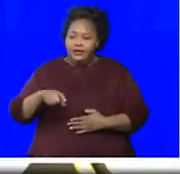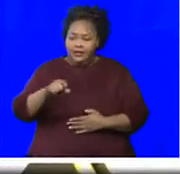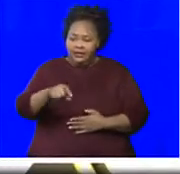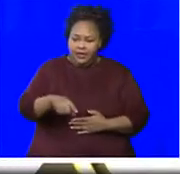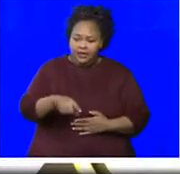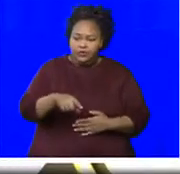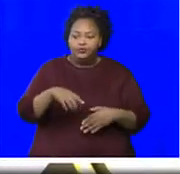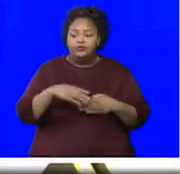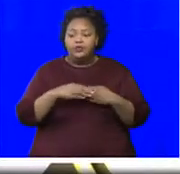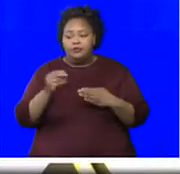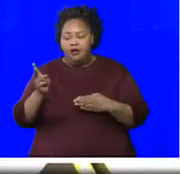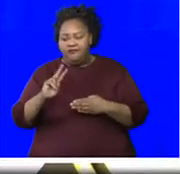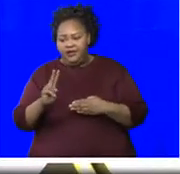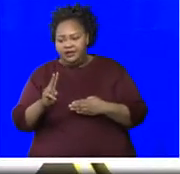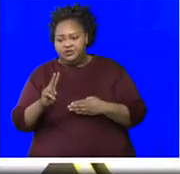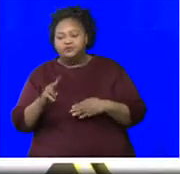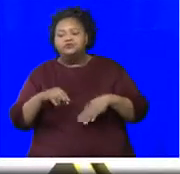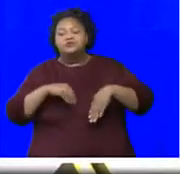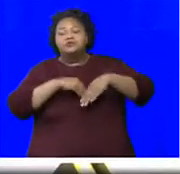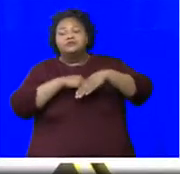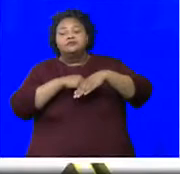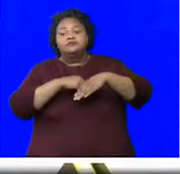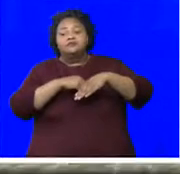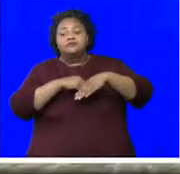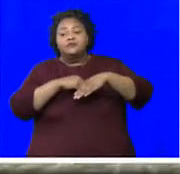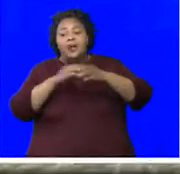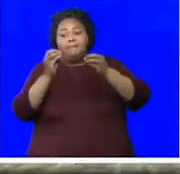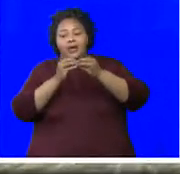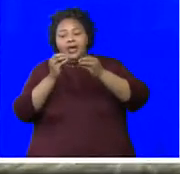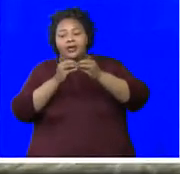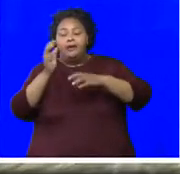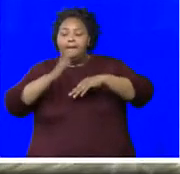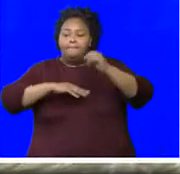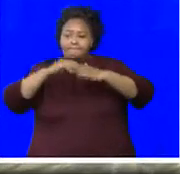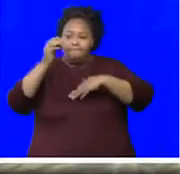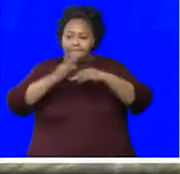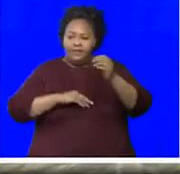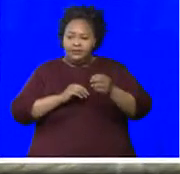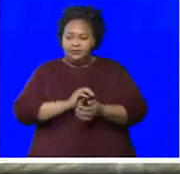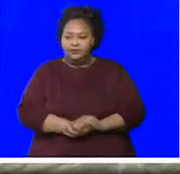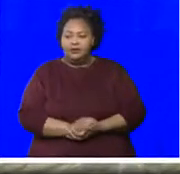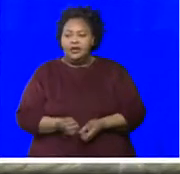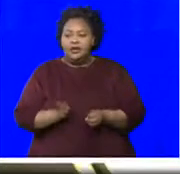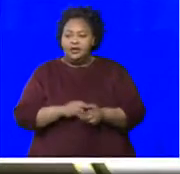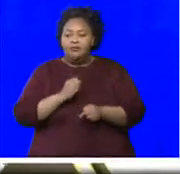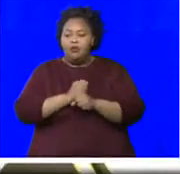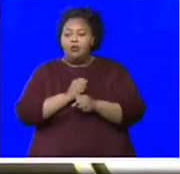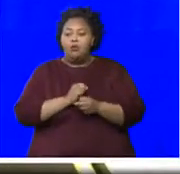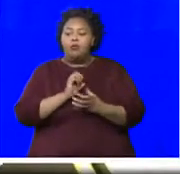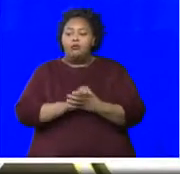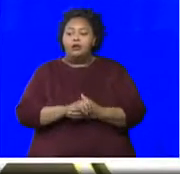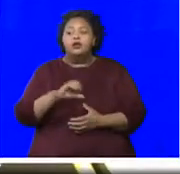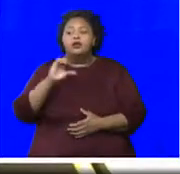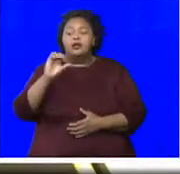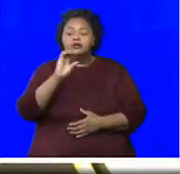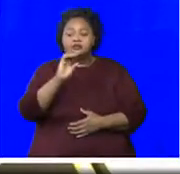Southern African Development Community, SADC, and the whole